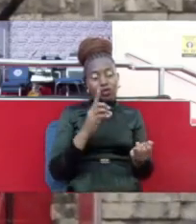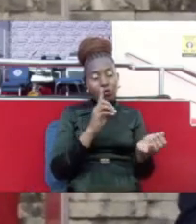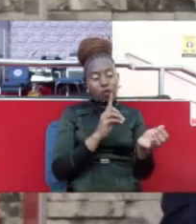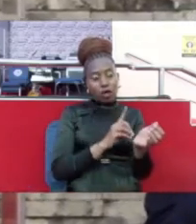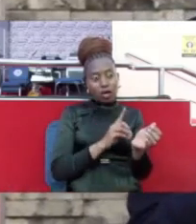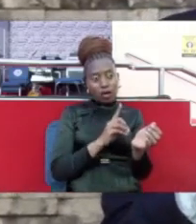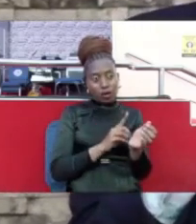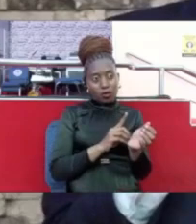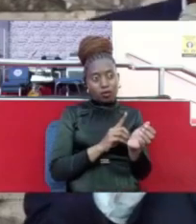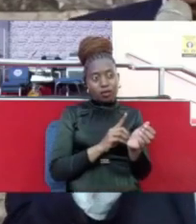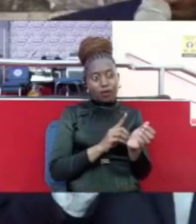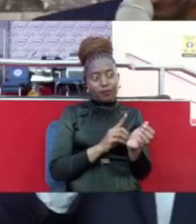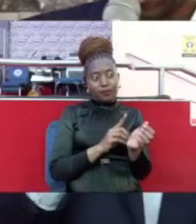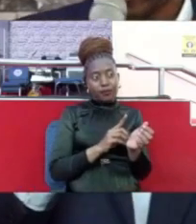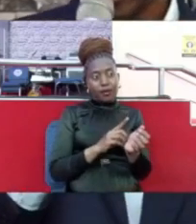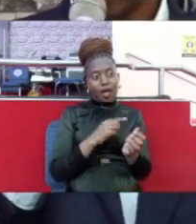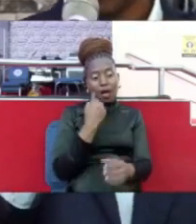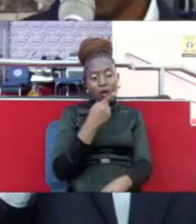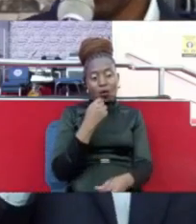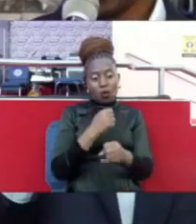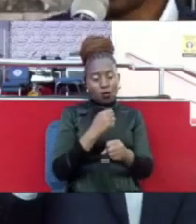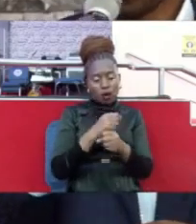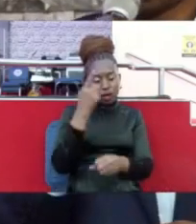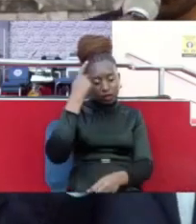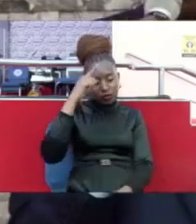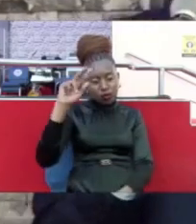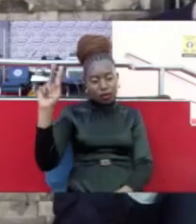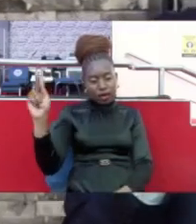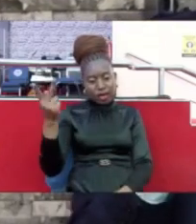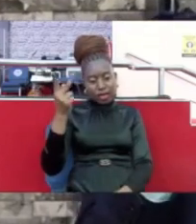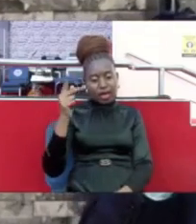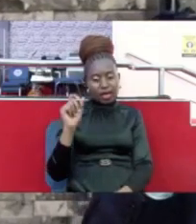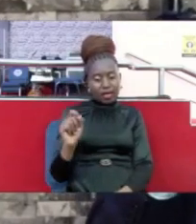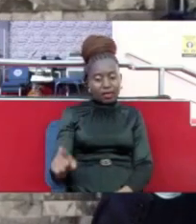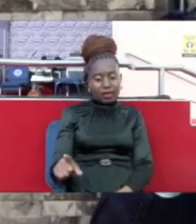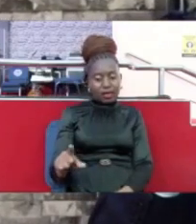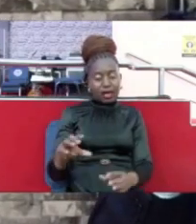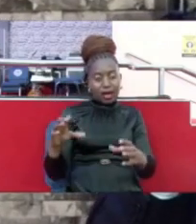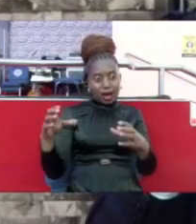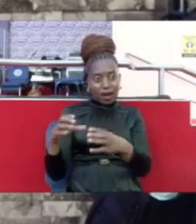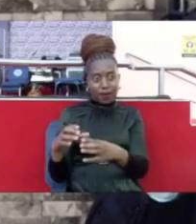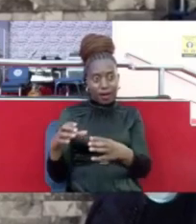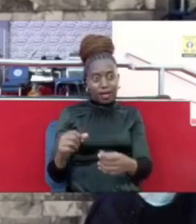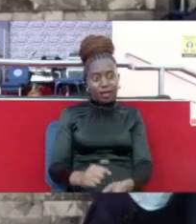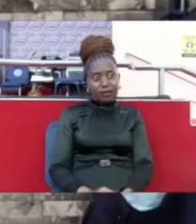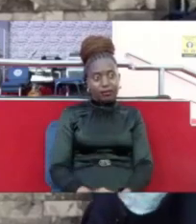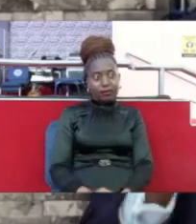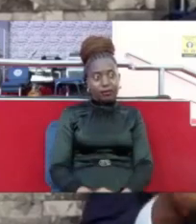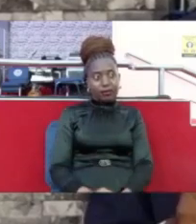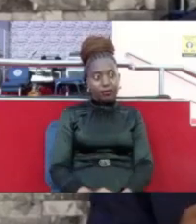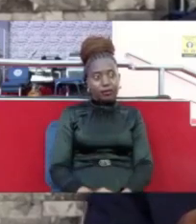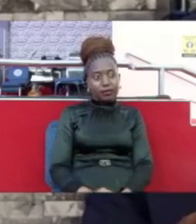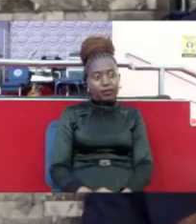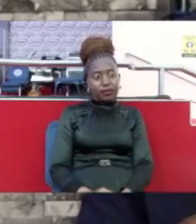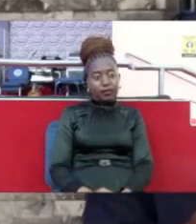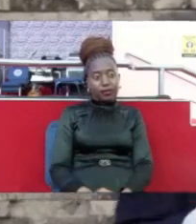to own Kenya Seed Company. Na nikamtambulisha kwa Toom ambaye alikuwa ni msimamizi wa kampuni ya mbegu hapa nchini. In about